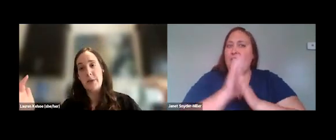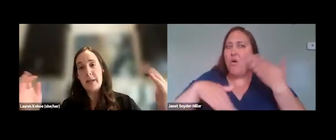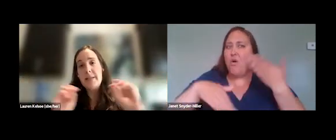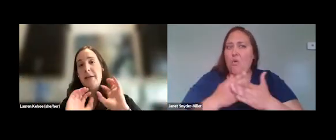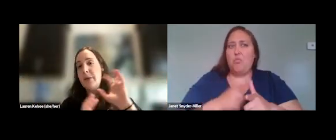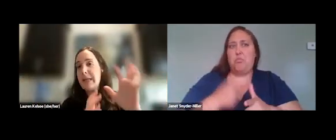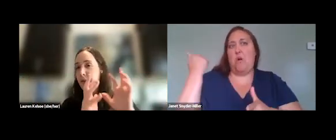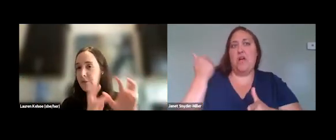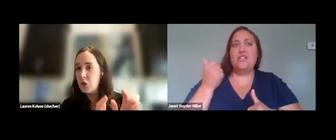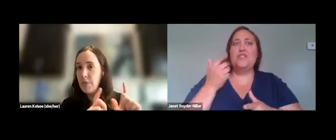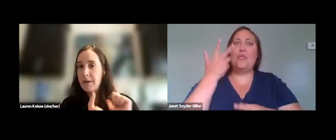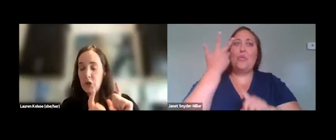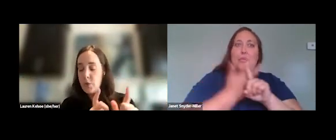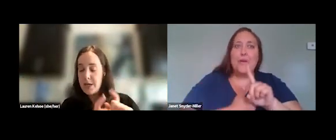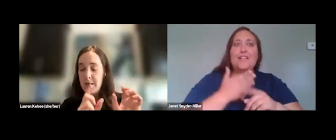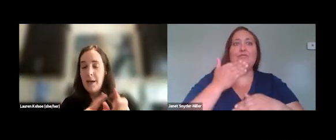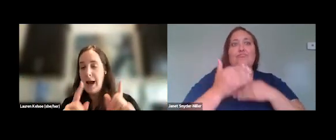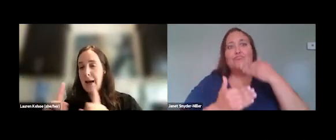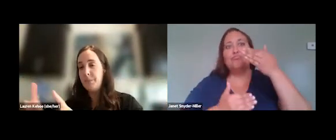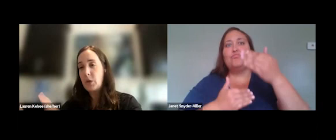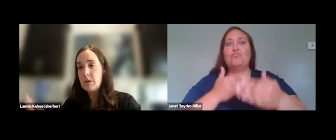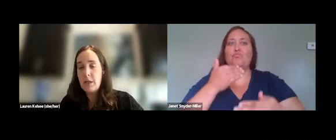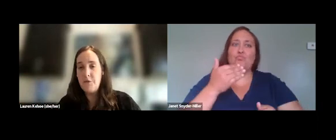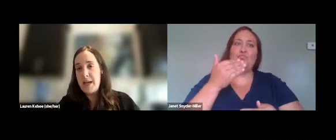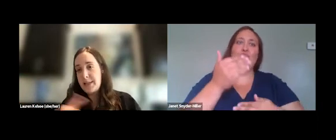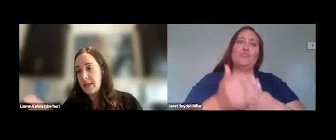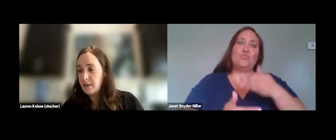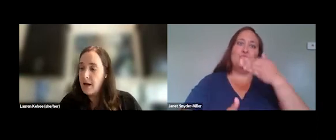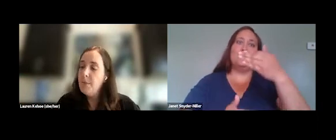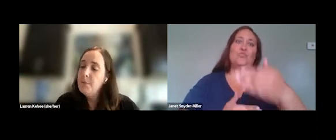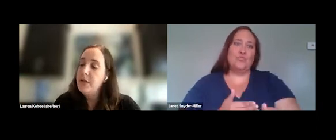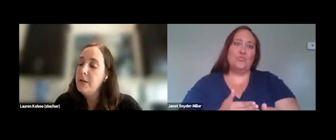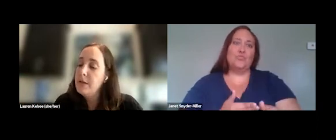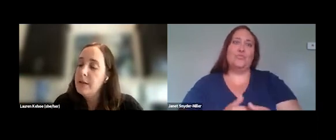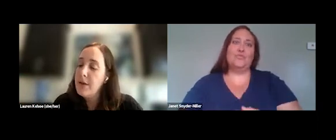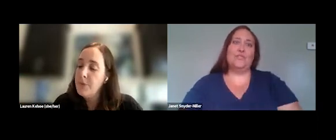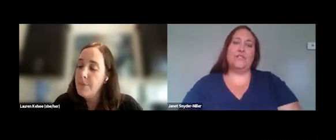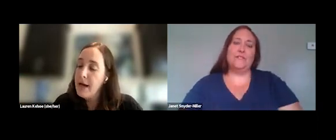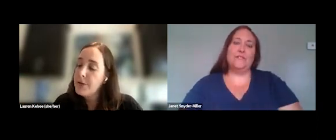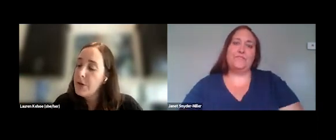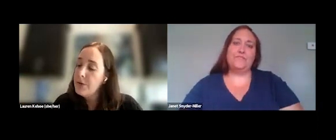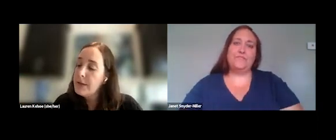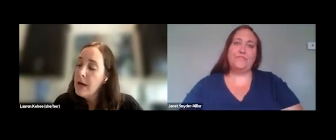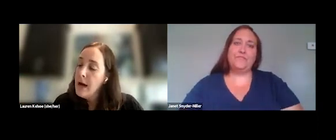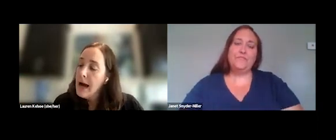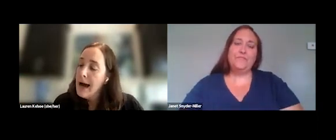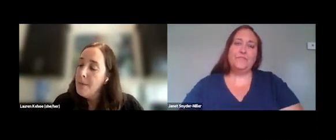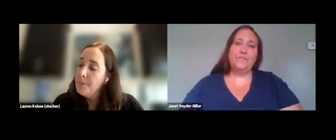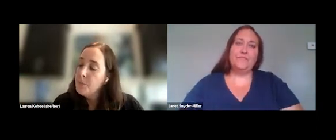across these 3 months, we gave kind of 2 week kind of pacing to get through the